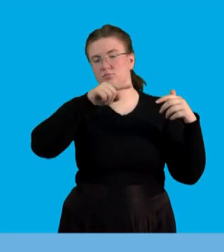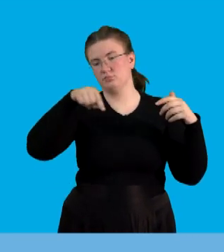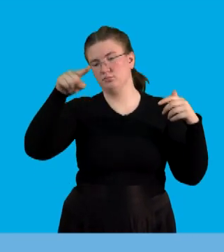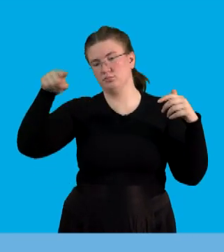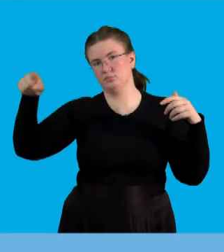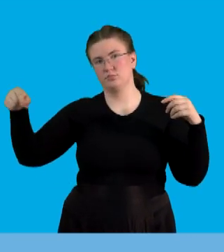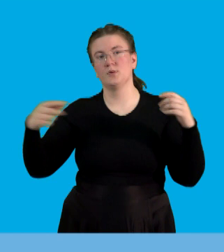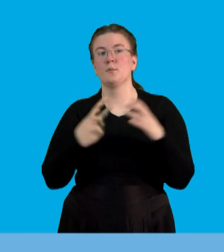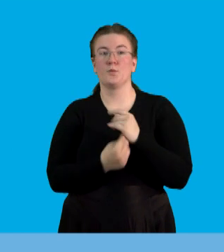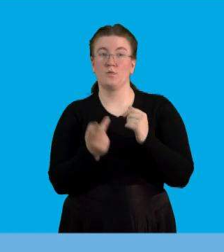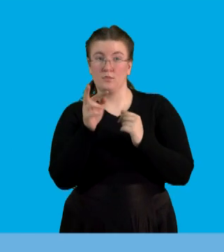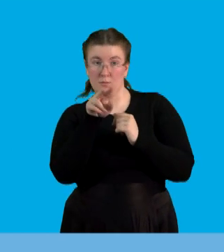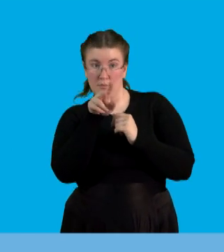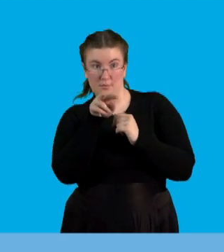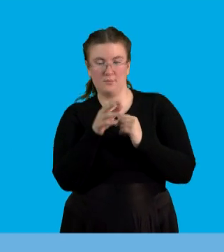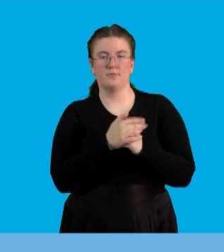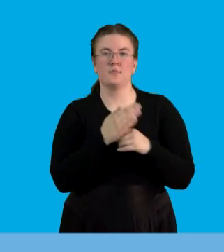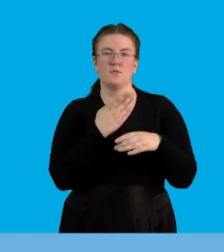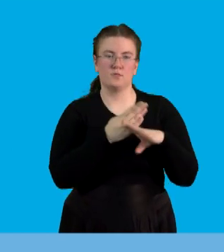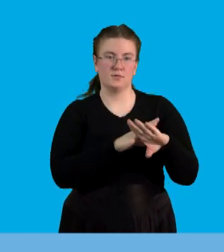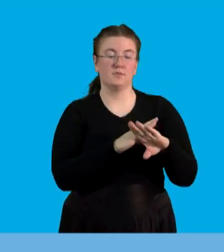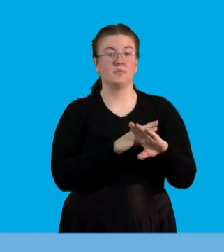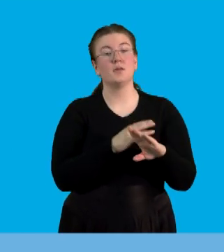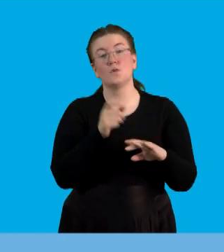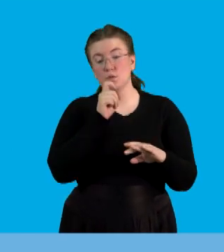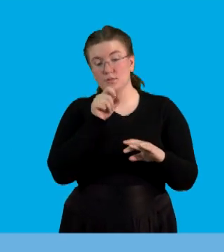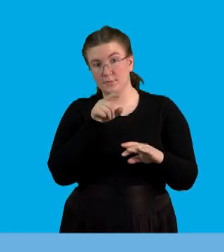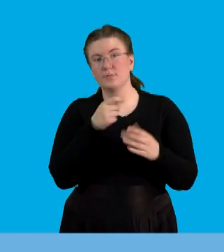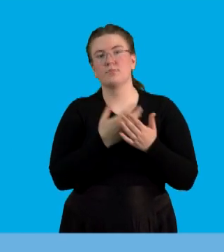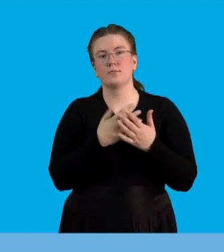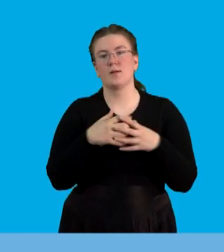a zigzag. So with this information again, see if you can be able to